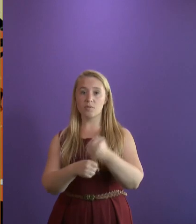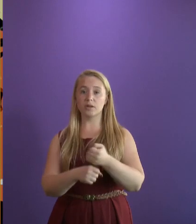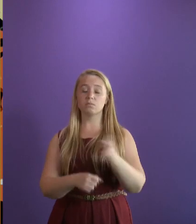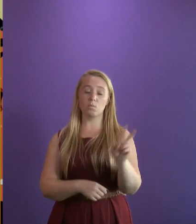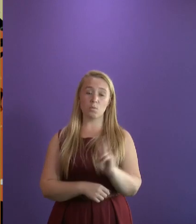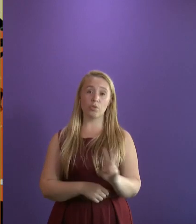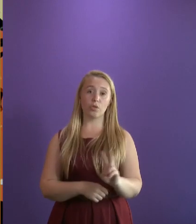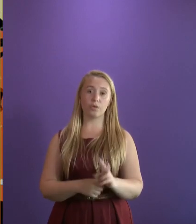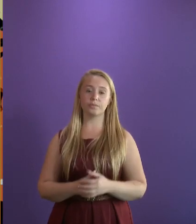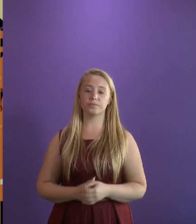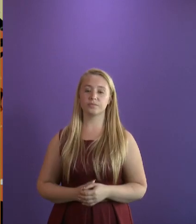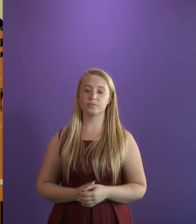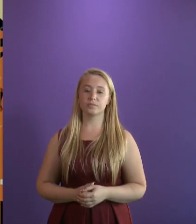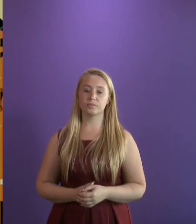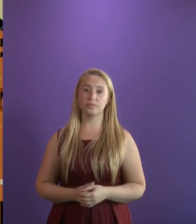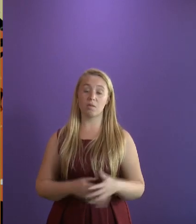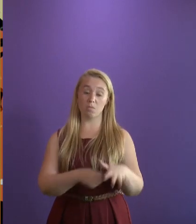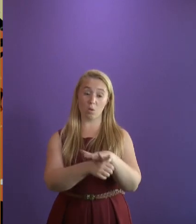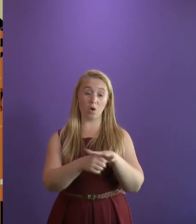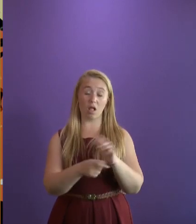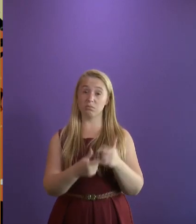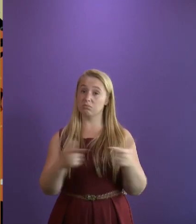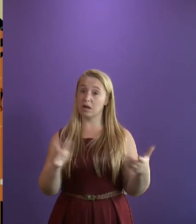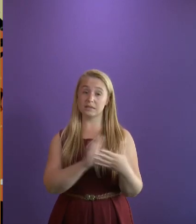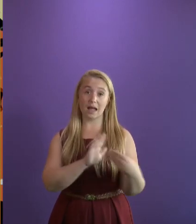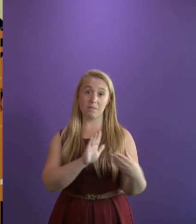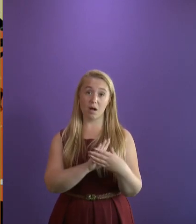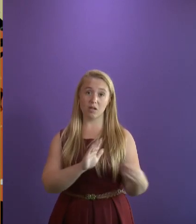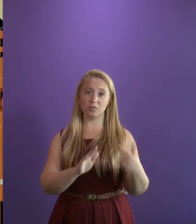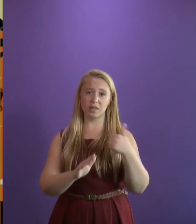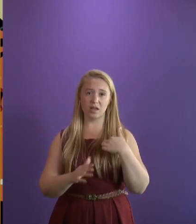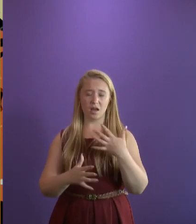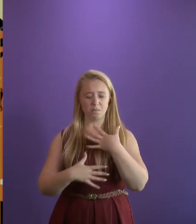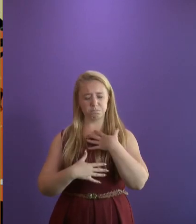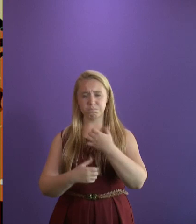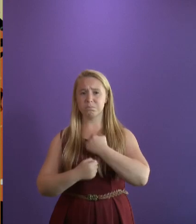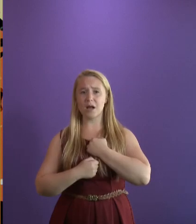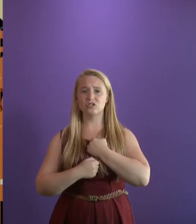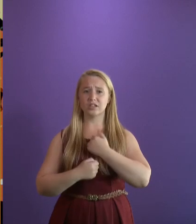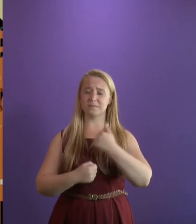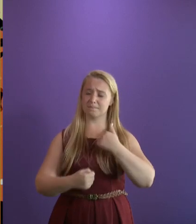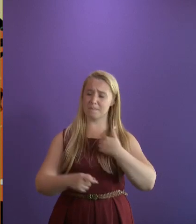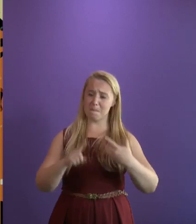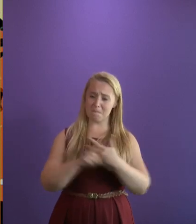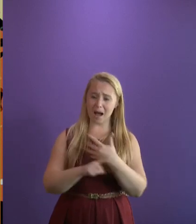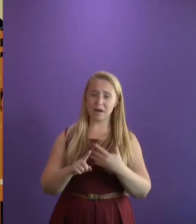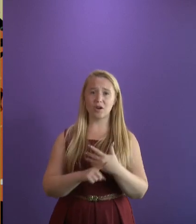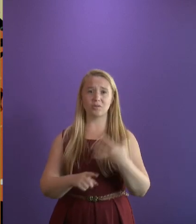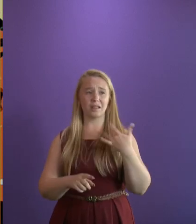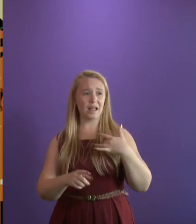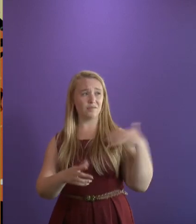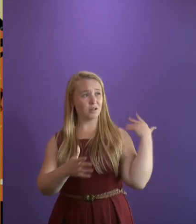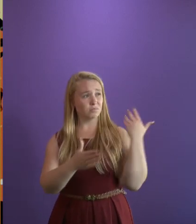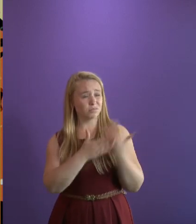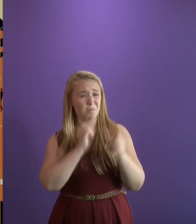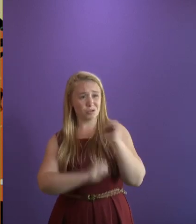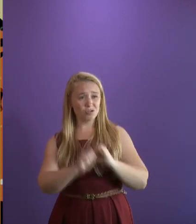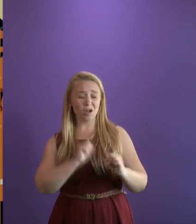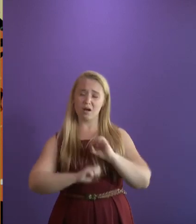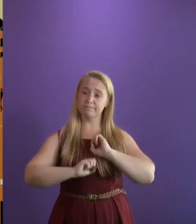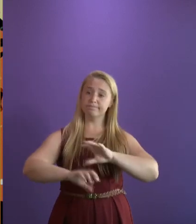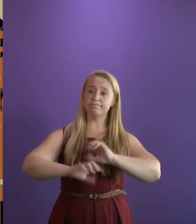well. I know we've had examples of that locally where people have been able to talk from the heart about what they know about struggles in life.